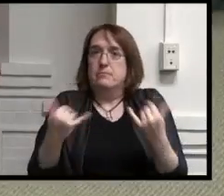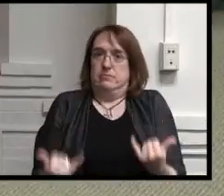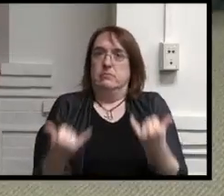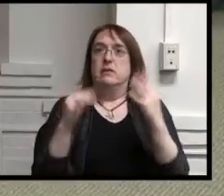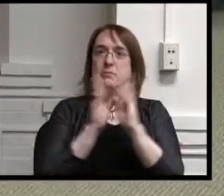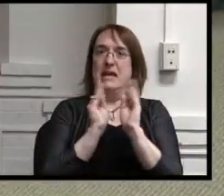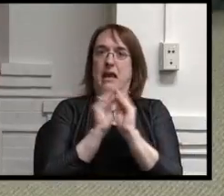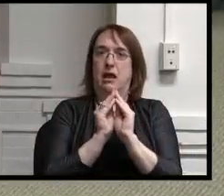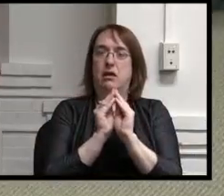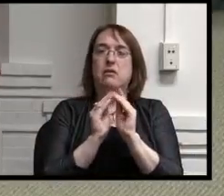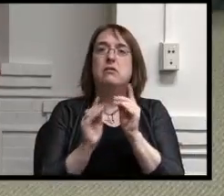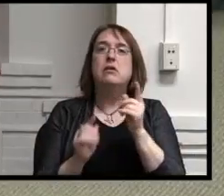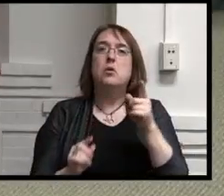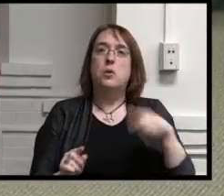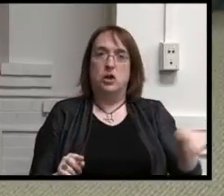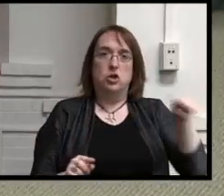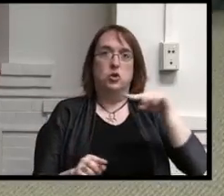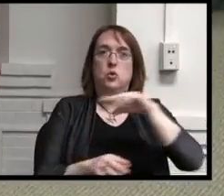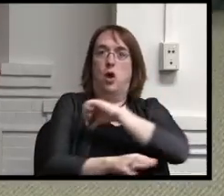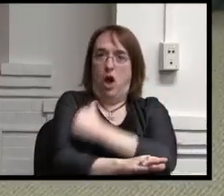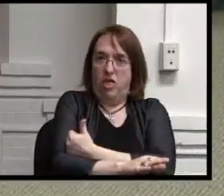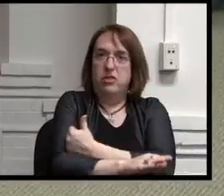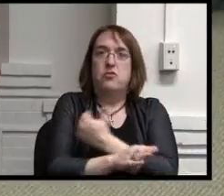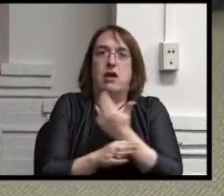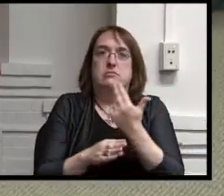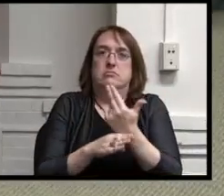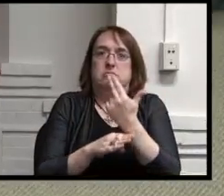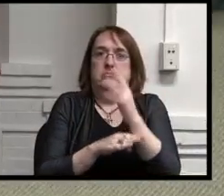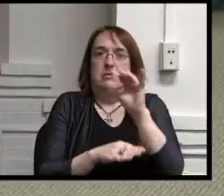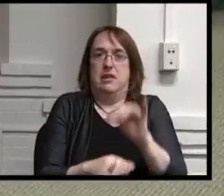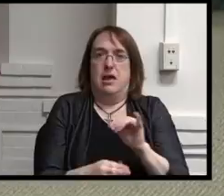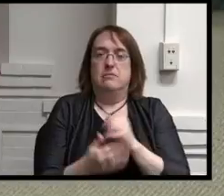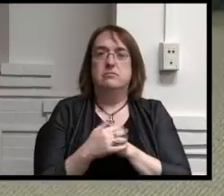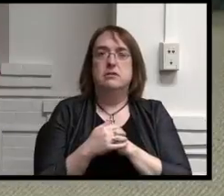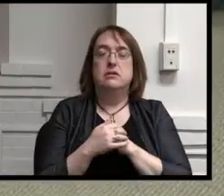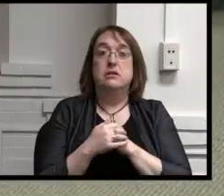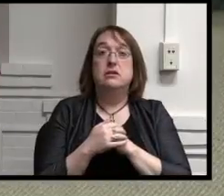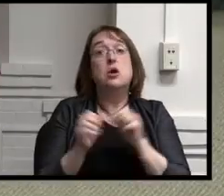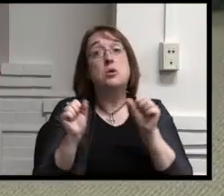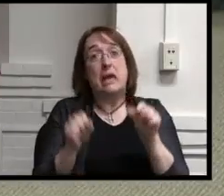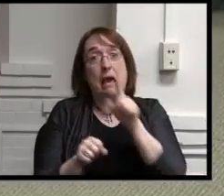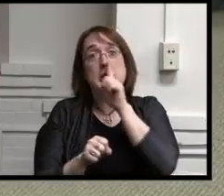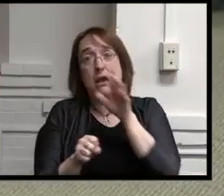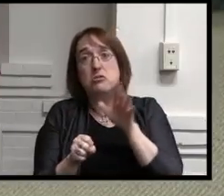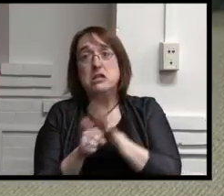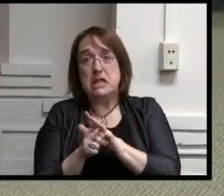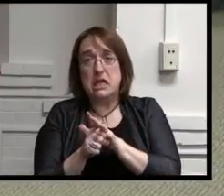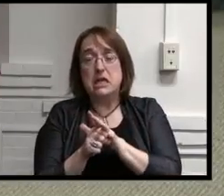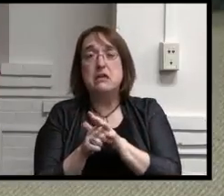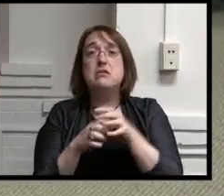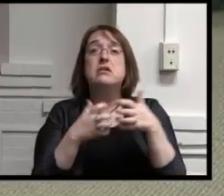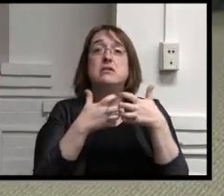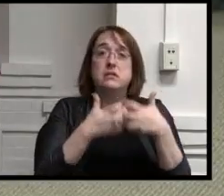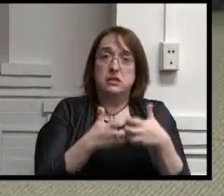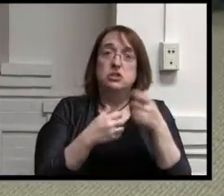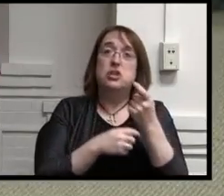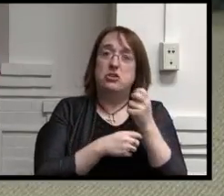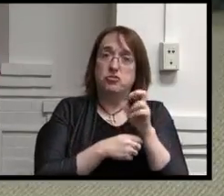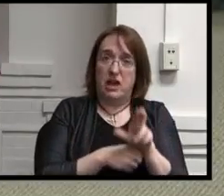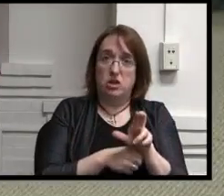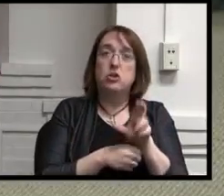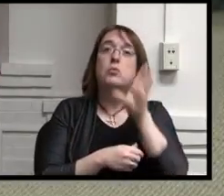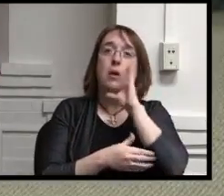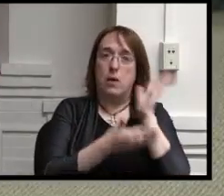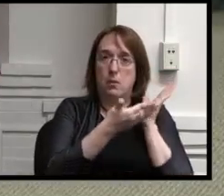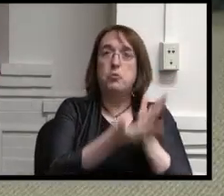where you authorize additional uses. So I can guarantee that we're going to have a couple $100,000 worth of generator expenses that we're going to bring to